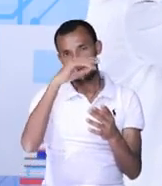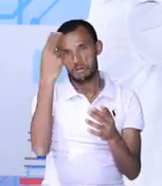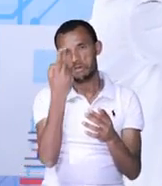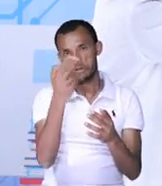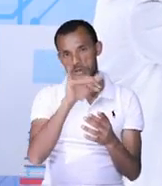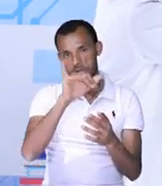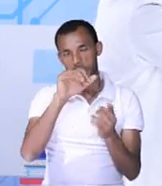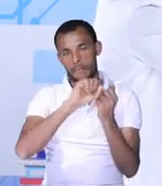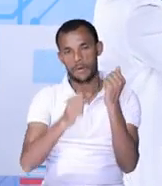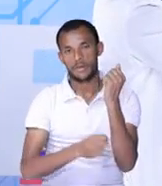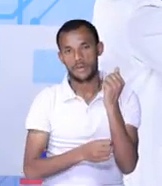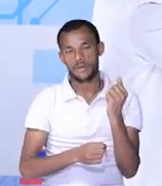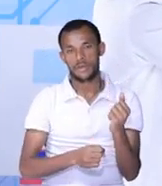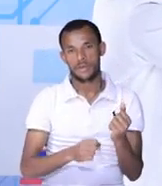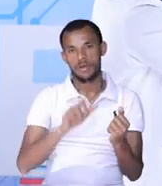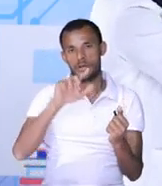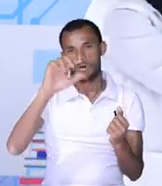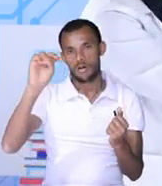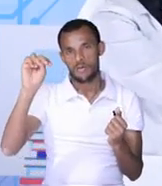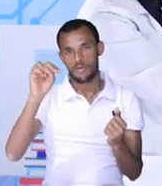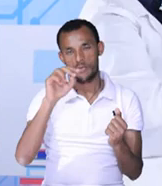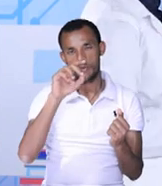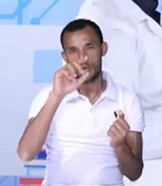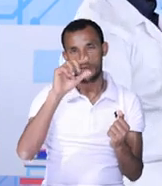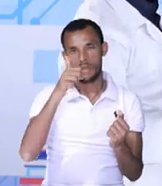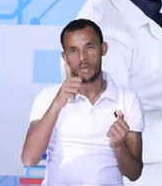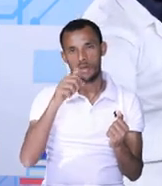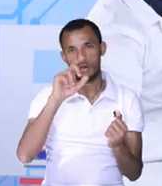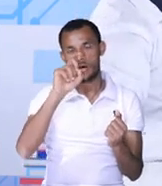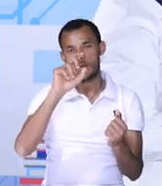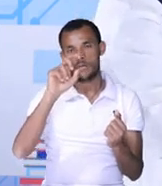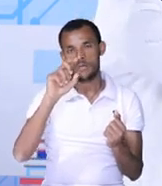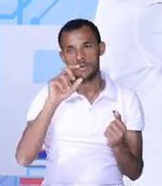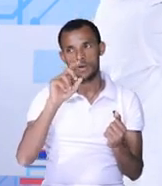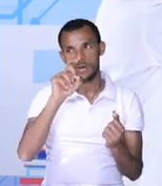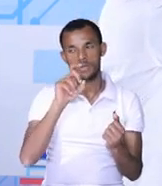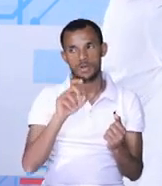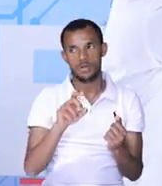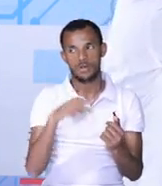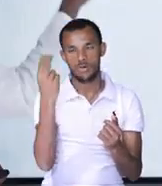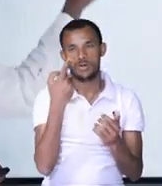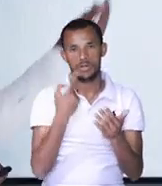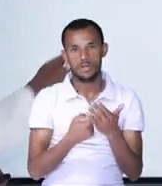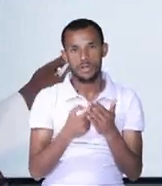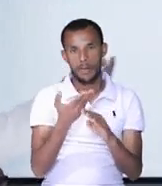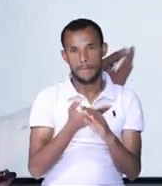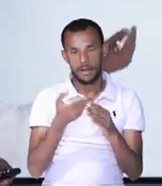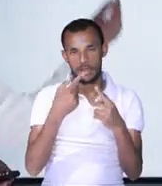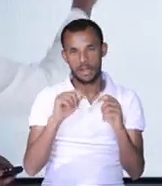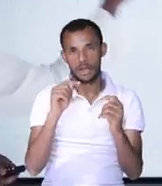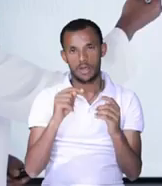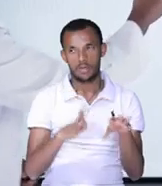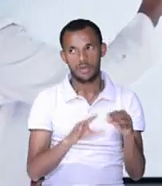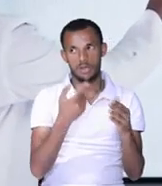is logarithm of x the base e, logarithm of 10 the base, that means. So using this, please try, students,